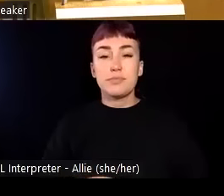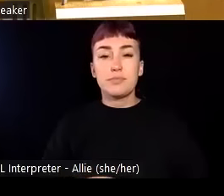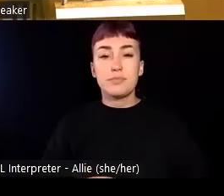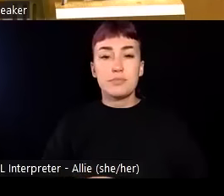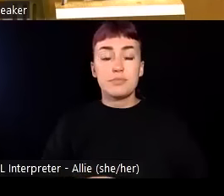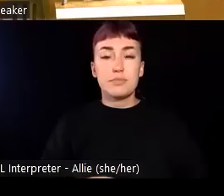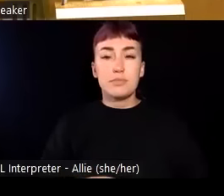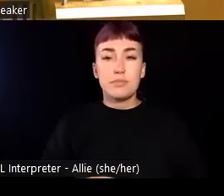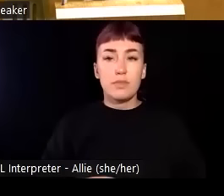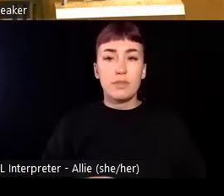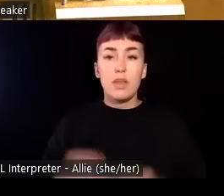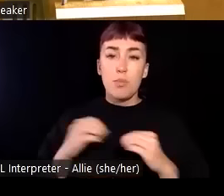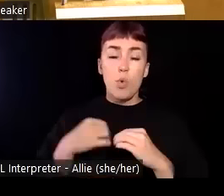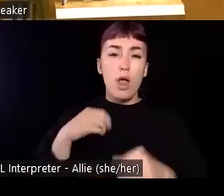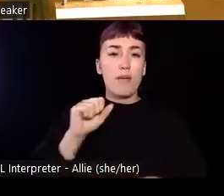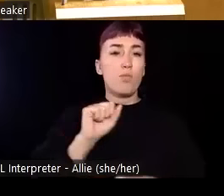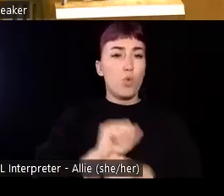in psychiatry,